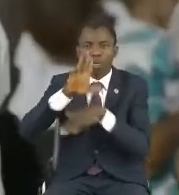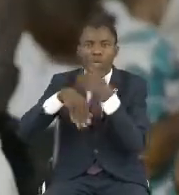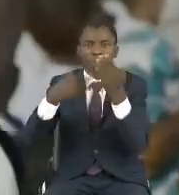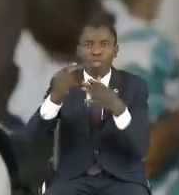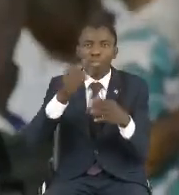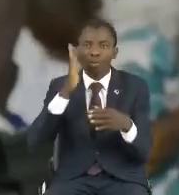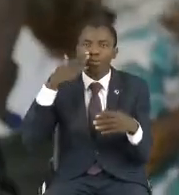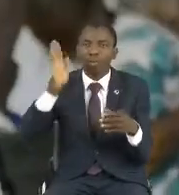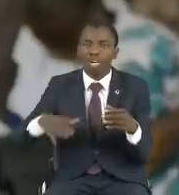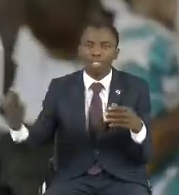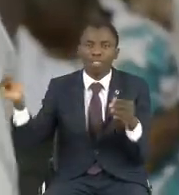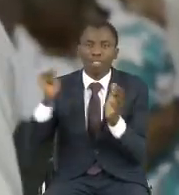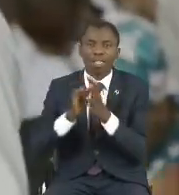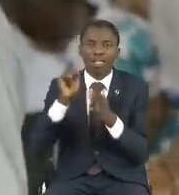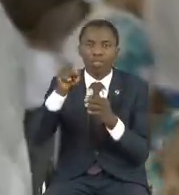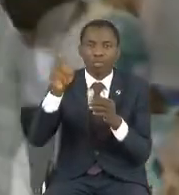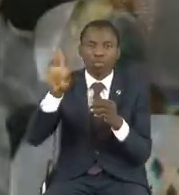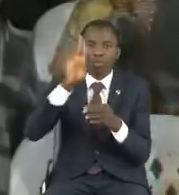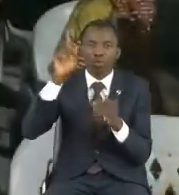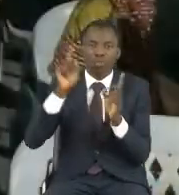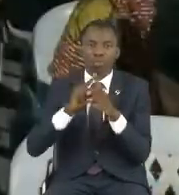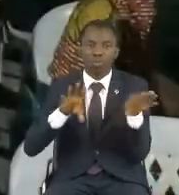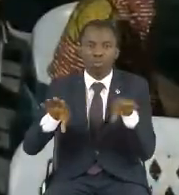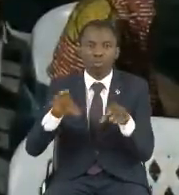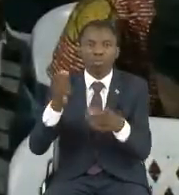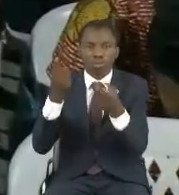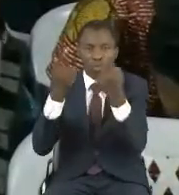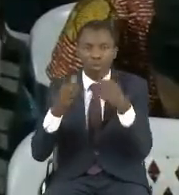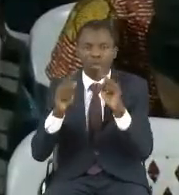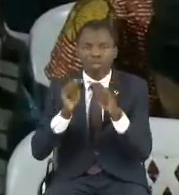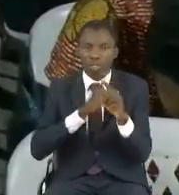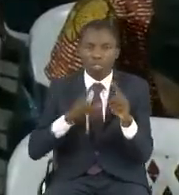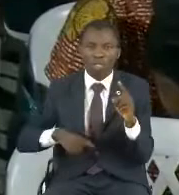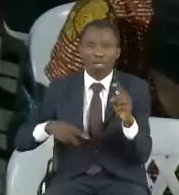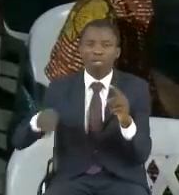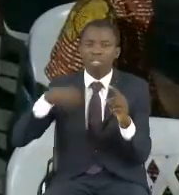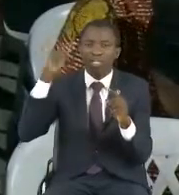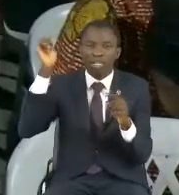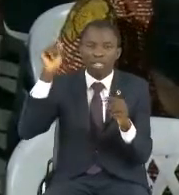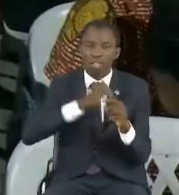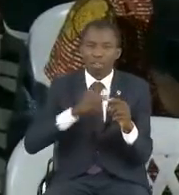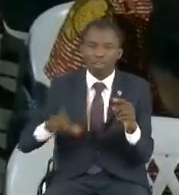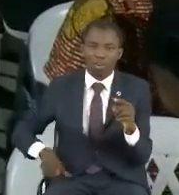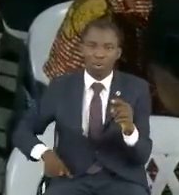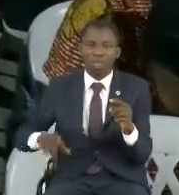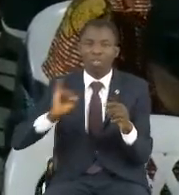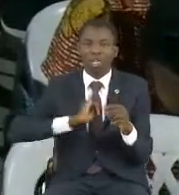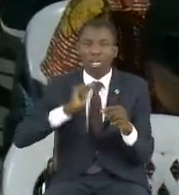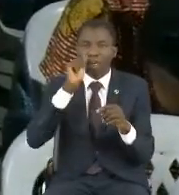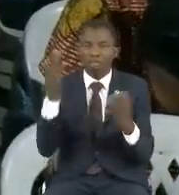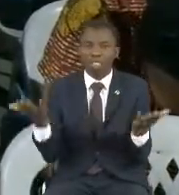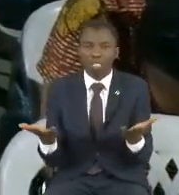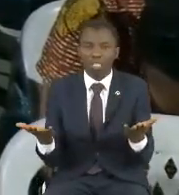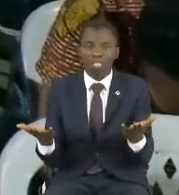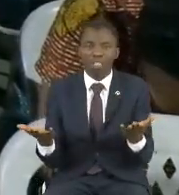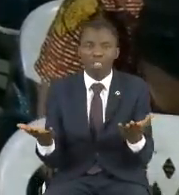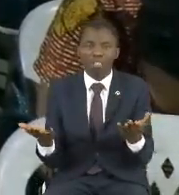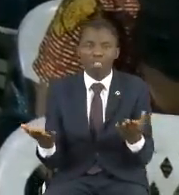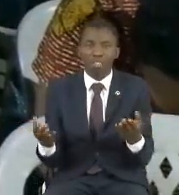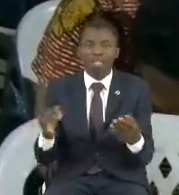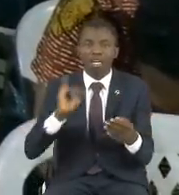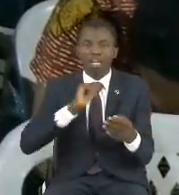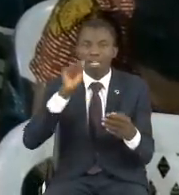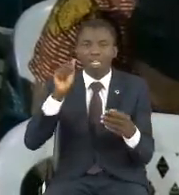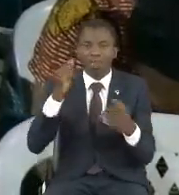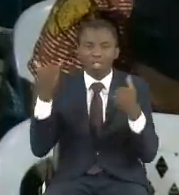used to do. And now you come to the Lord and you say, Lord, I'm here. A candidate for